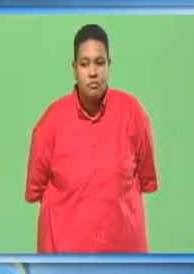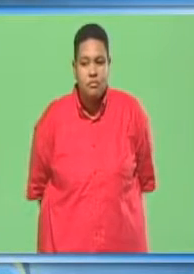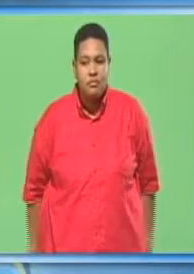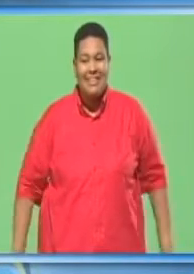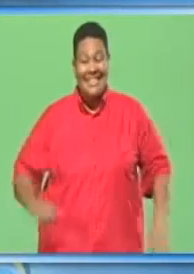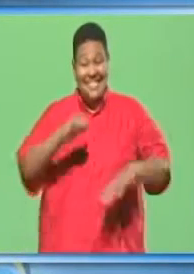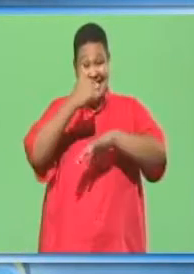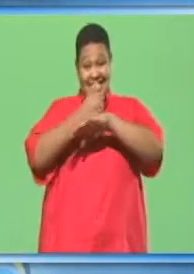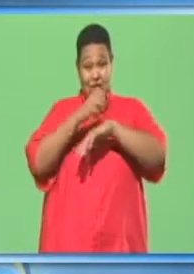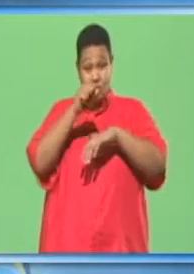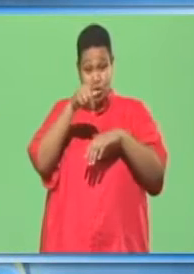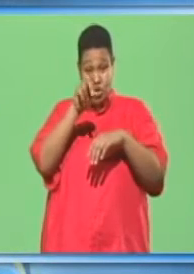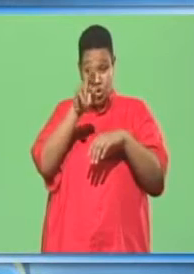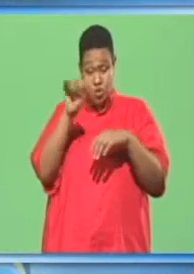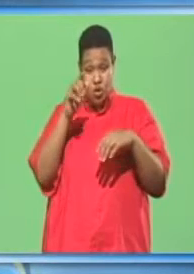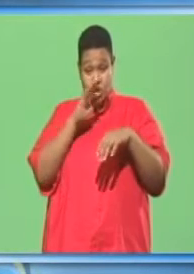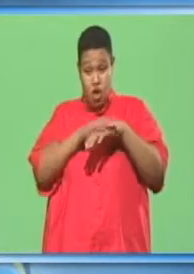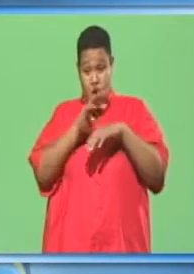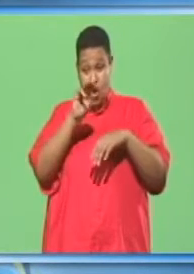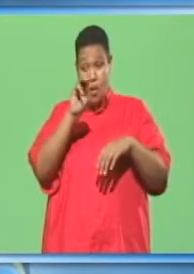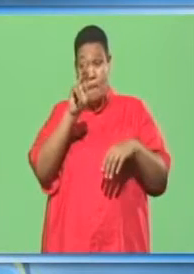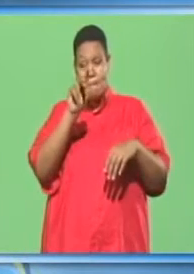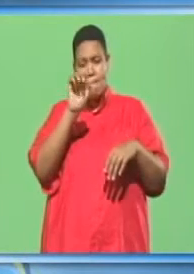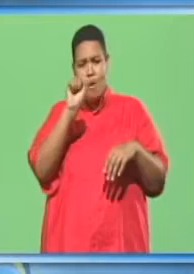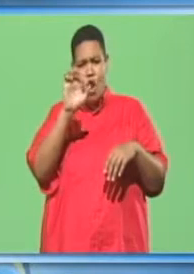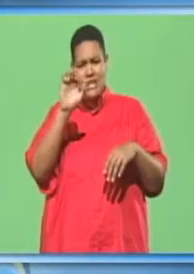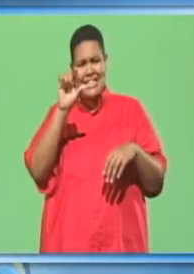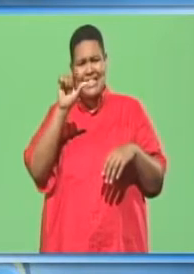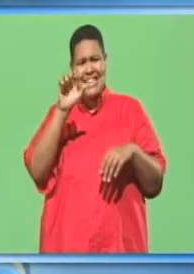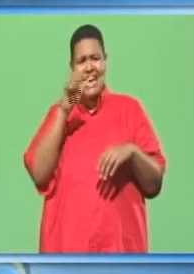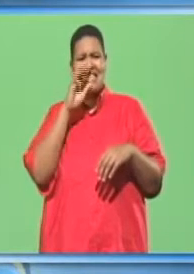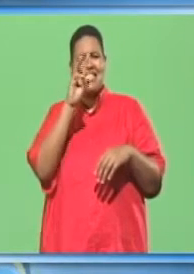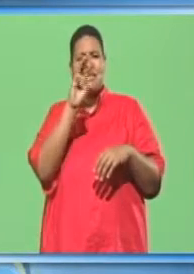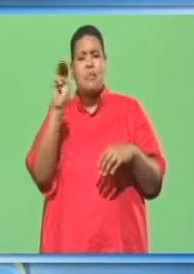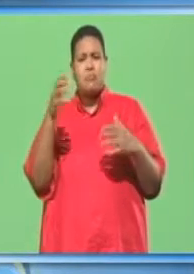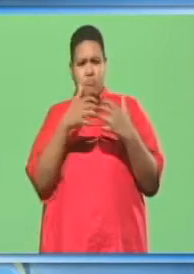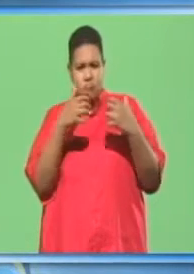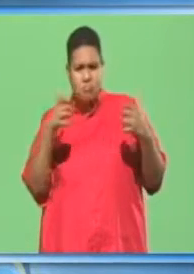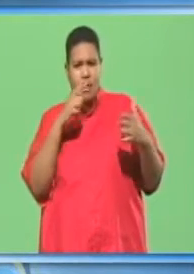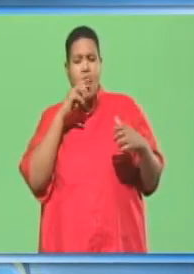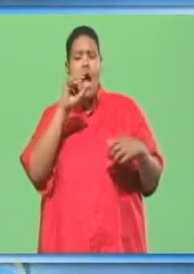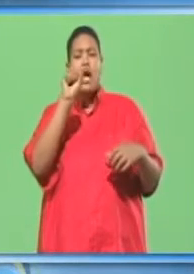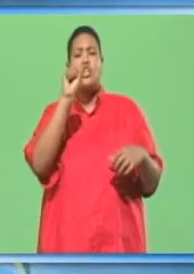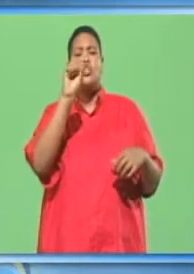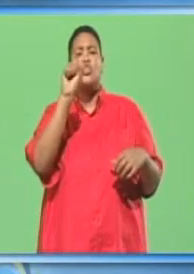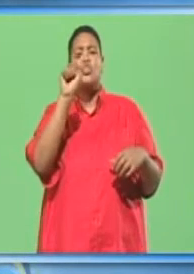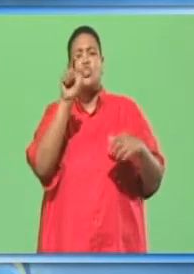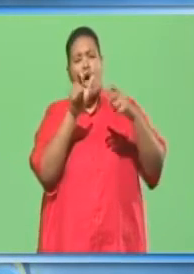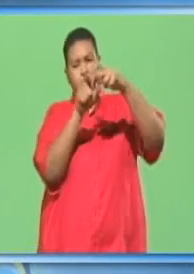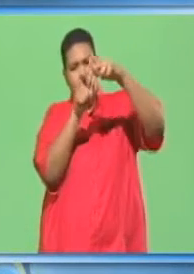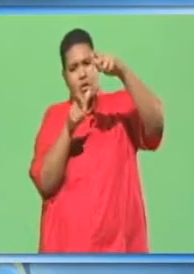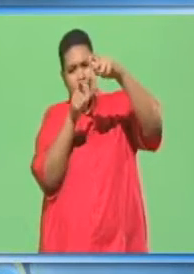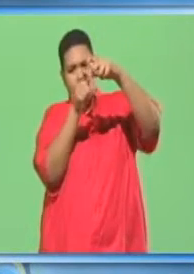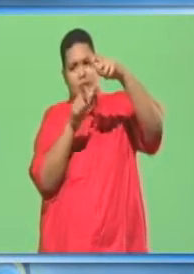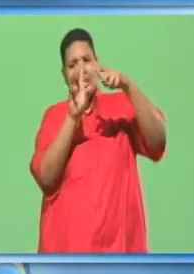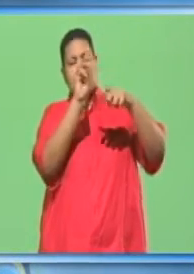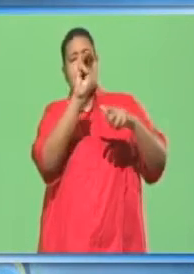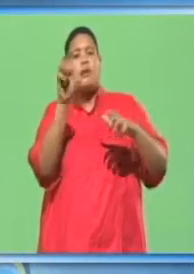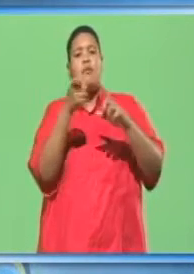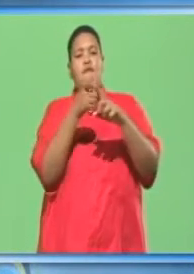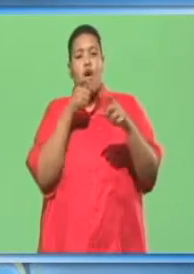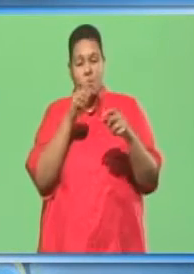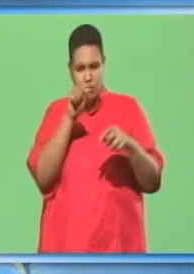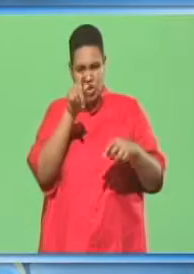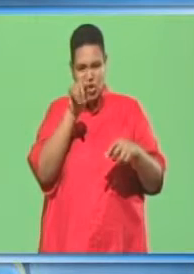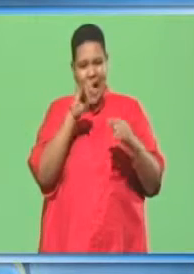Set the spurs on the mortise gauge 6 millimeter apart and the stock 6 millimeter from the fixed spur and mark the